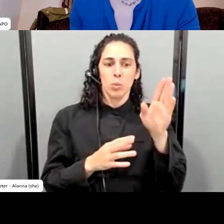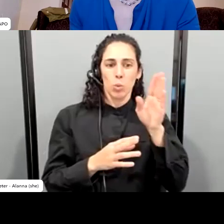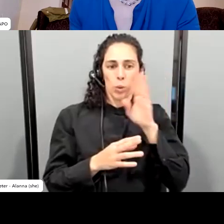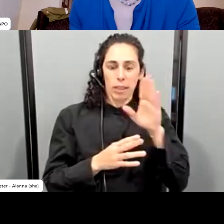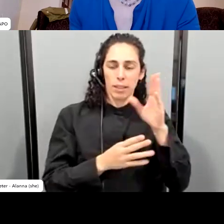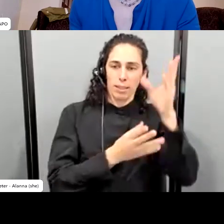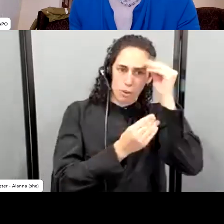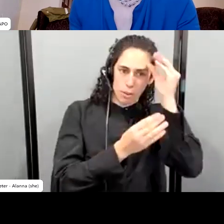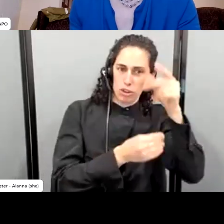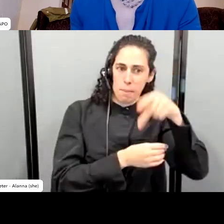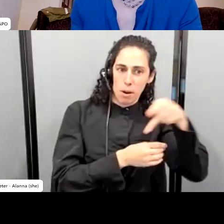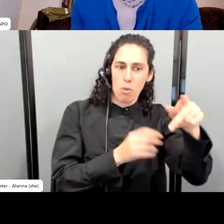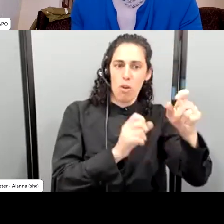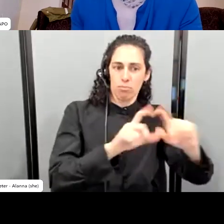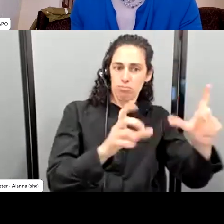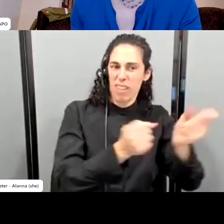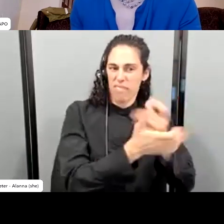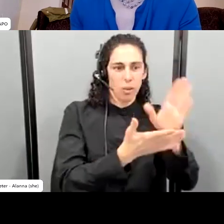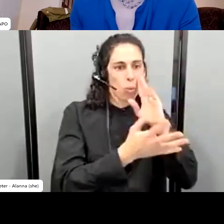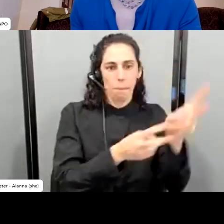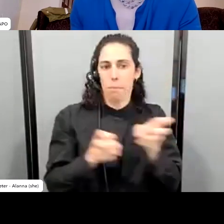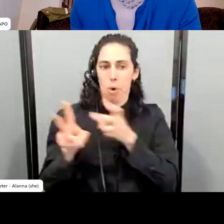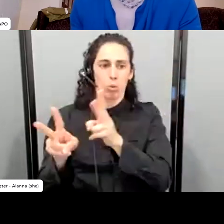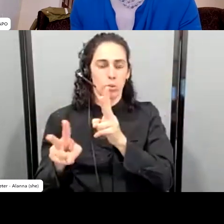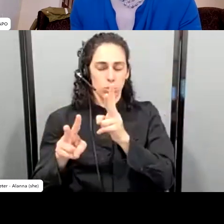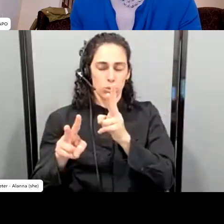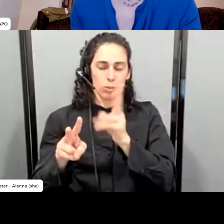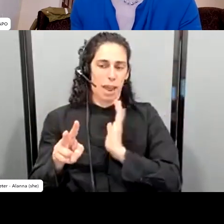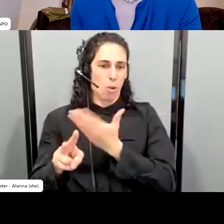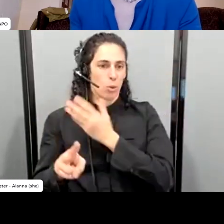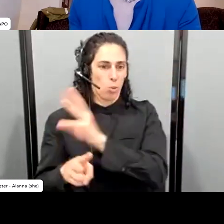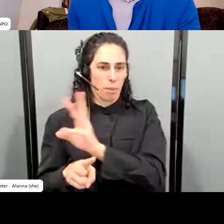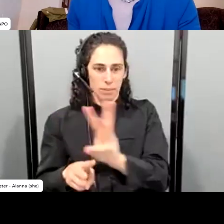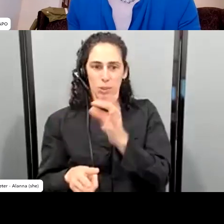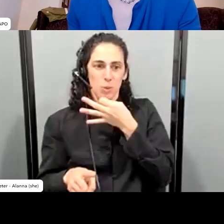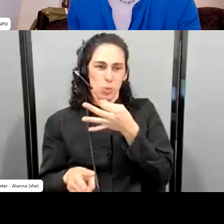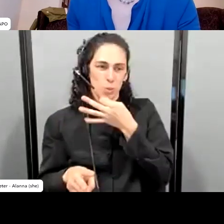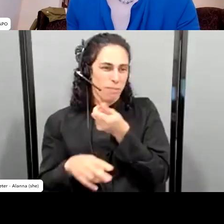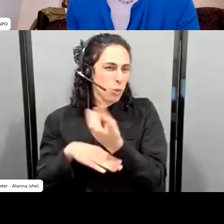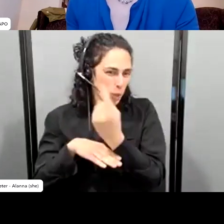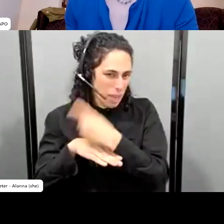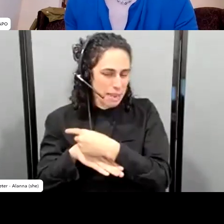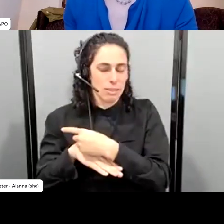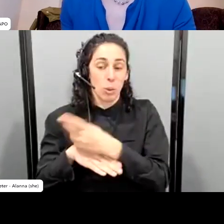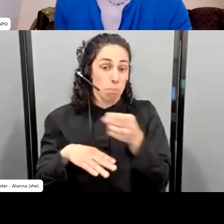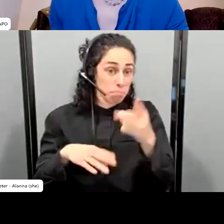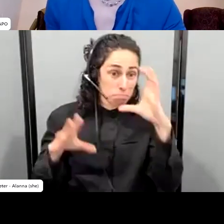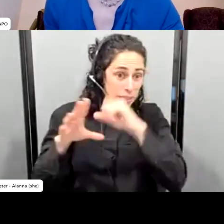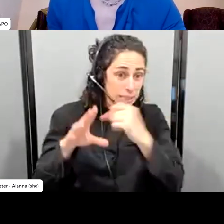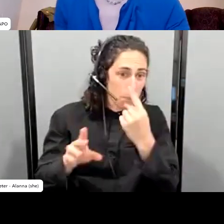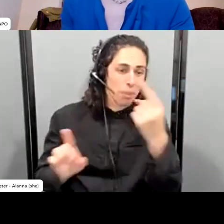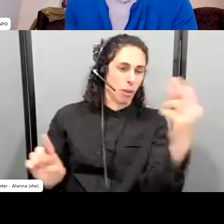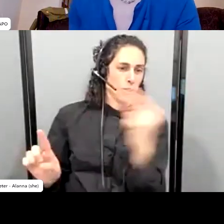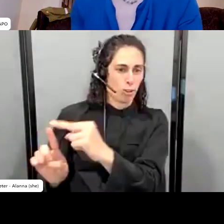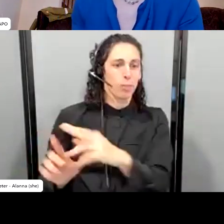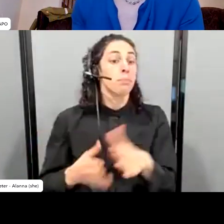information presented today. So thank you again to our ASL interpreters and to both Phil and Janice and her support team or your support team